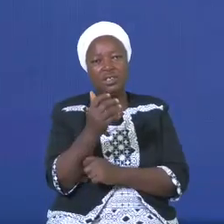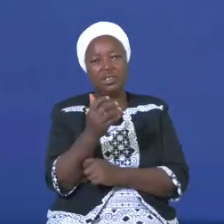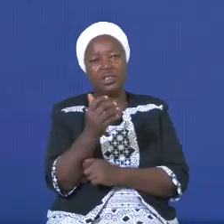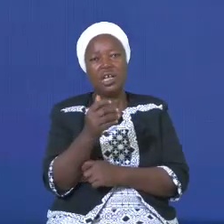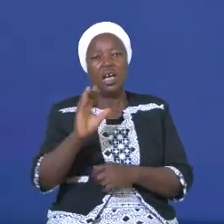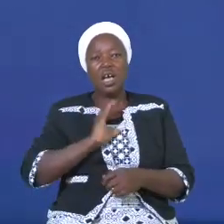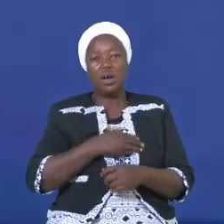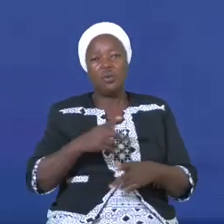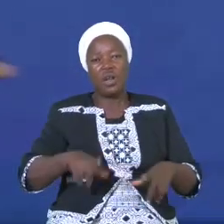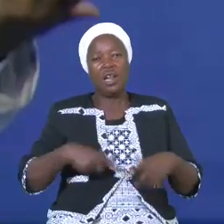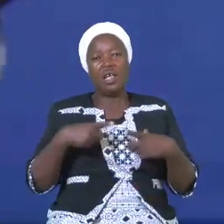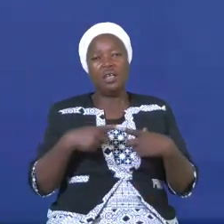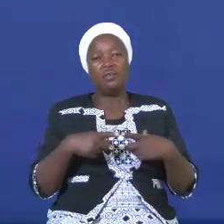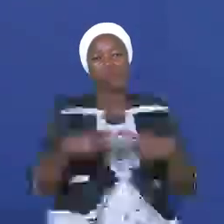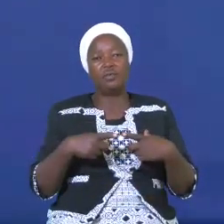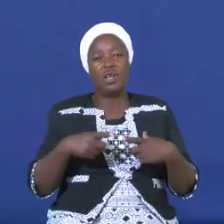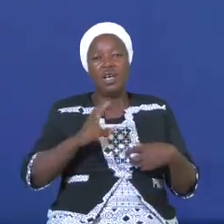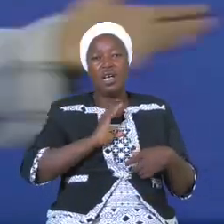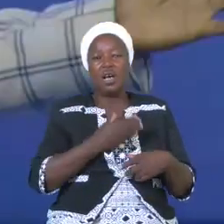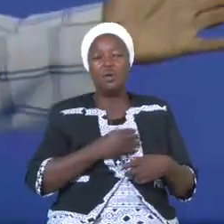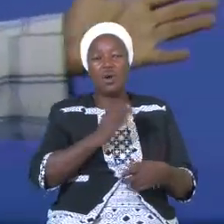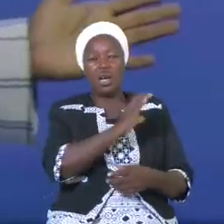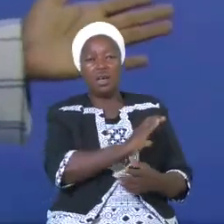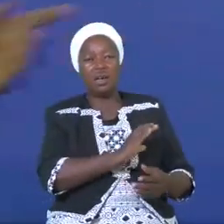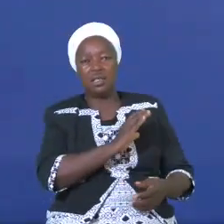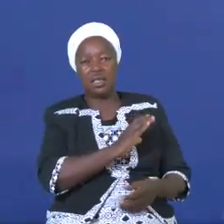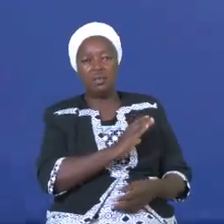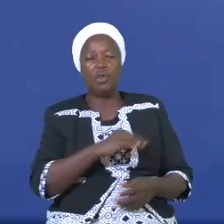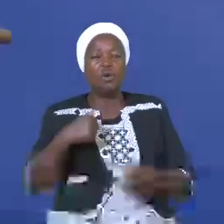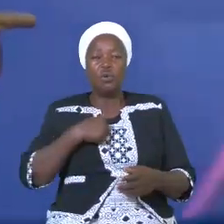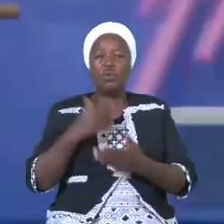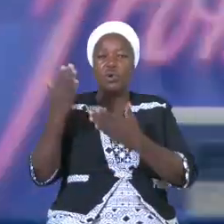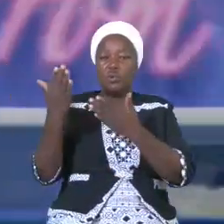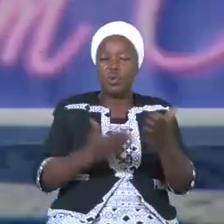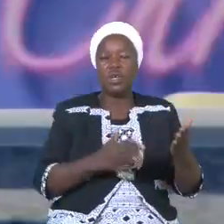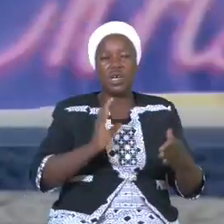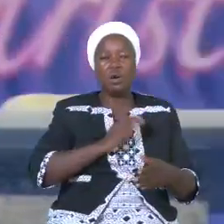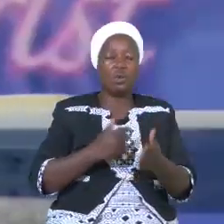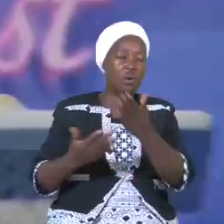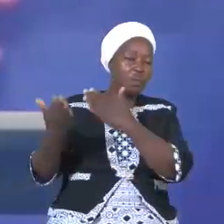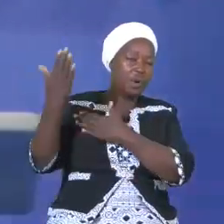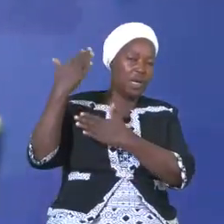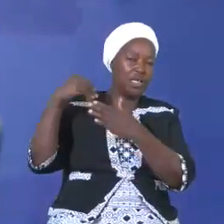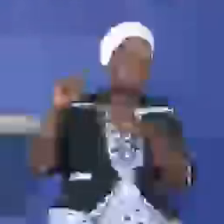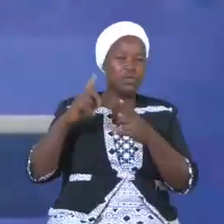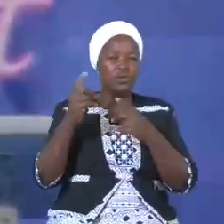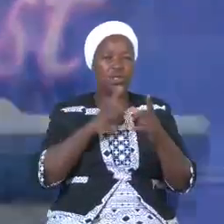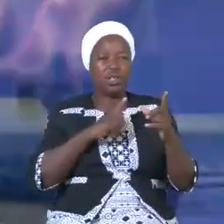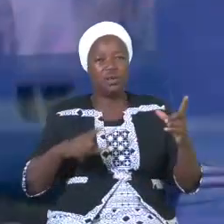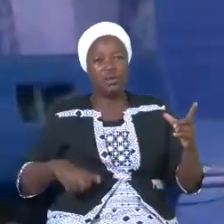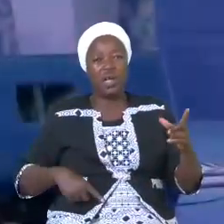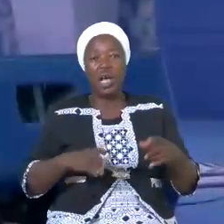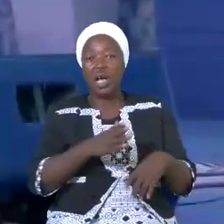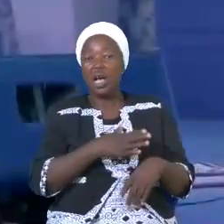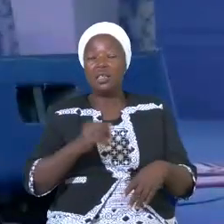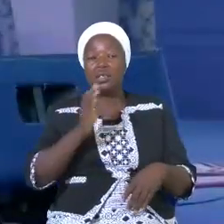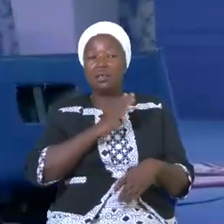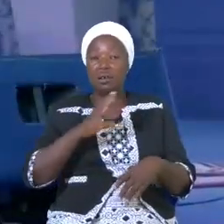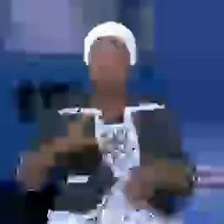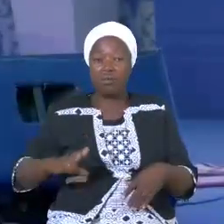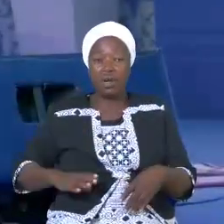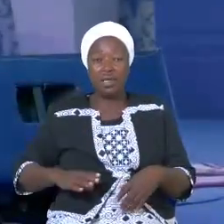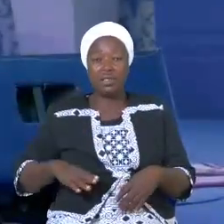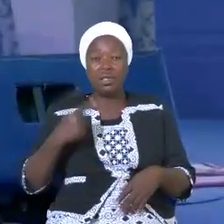life our character we bring our past unto the lord and christ the